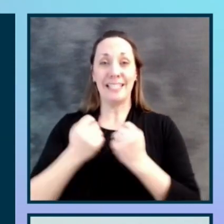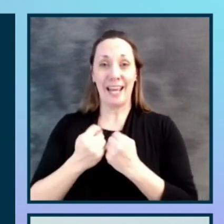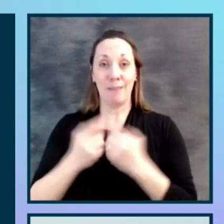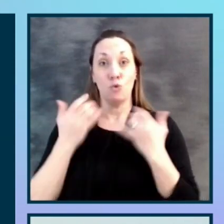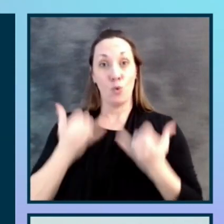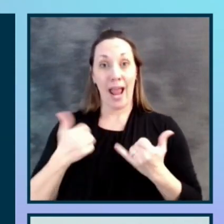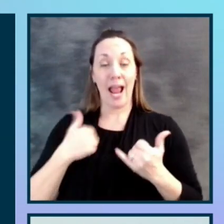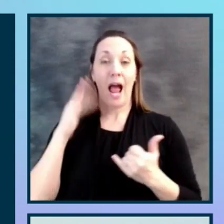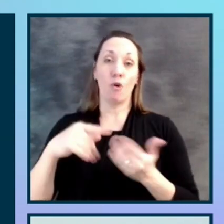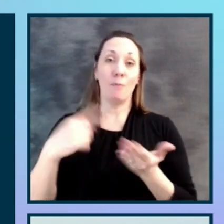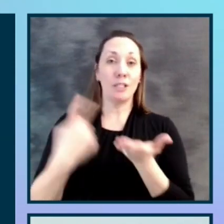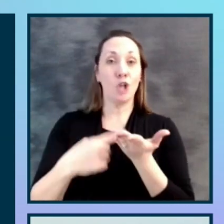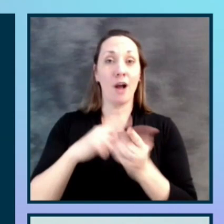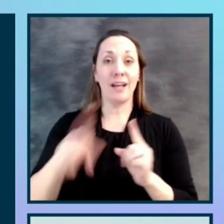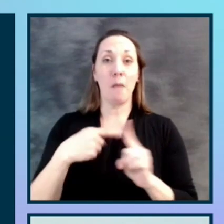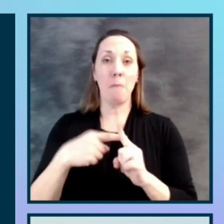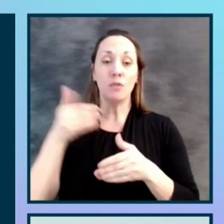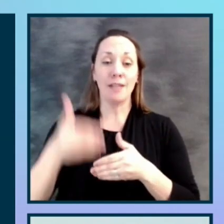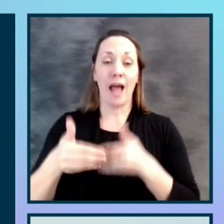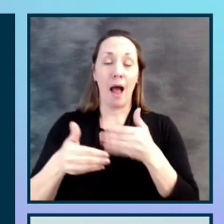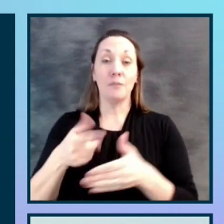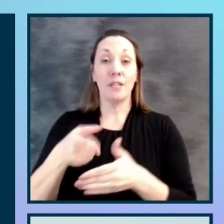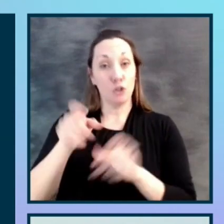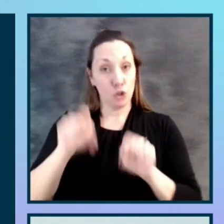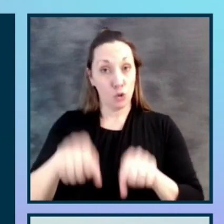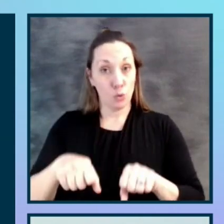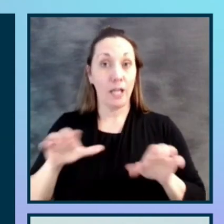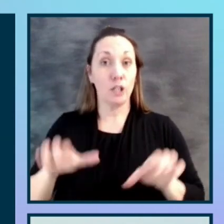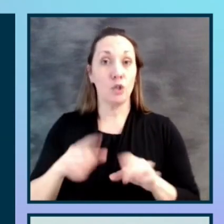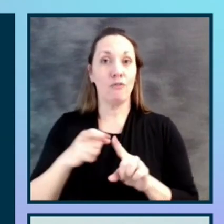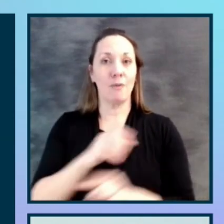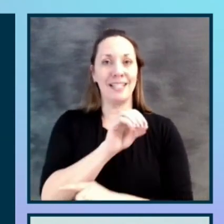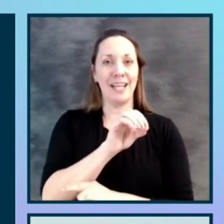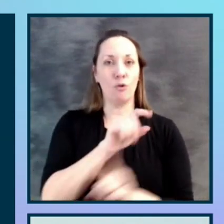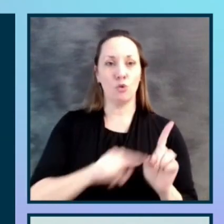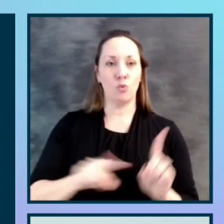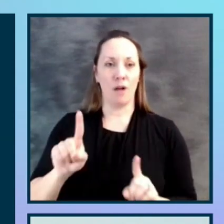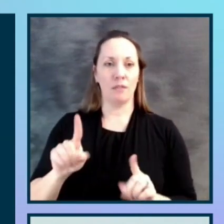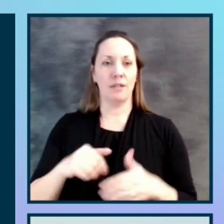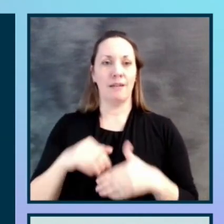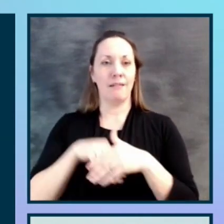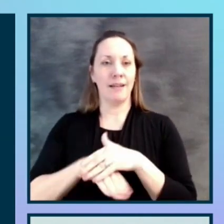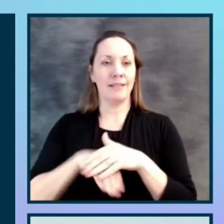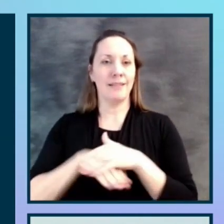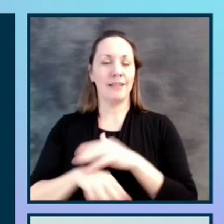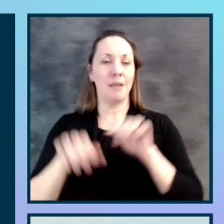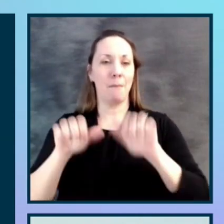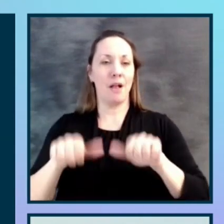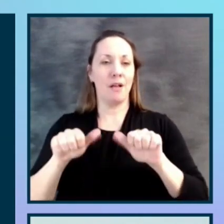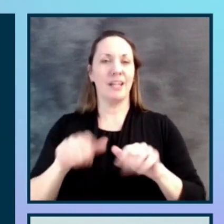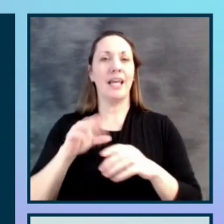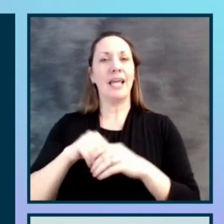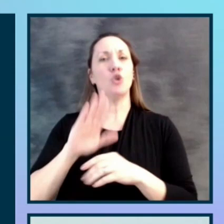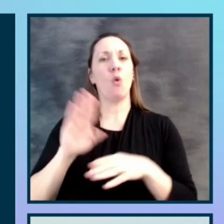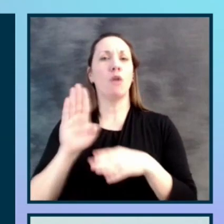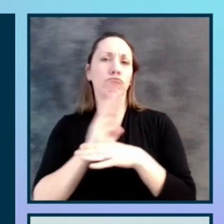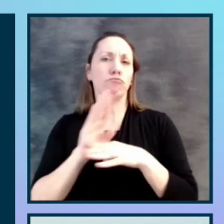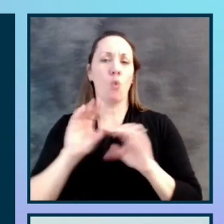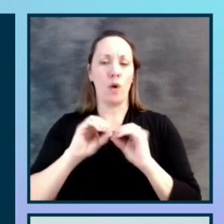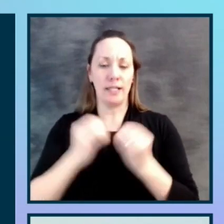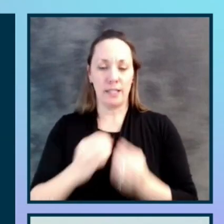be talking to you about steps that you can take to go from 0 to 1 in accessibility within your organization.